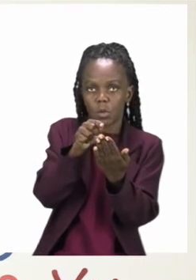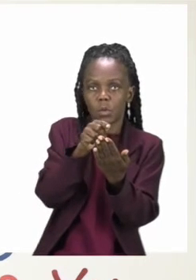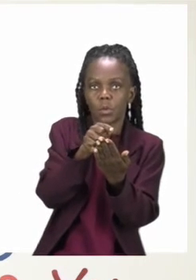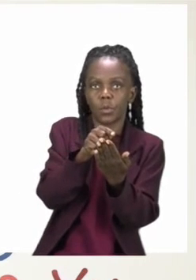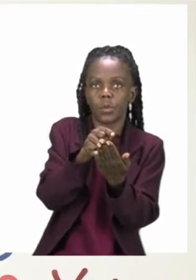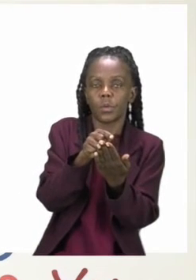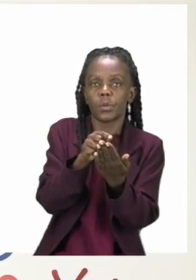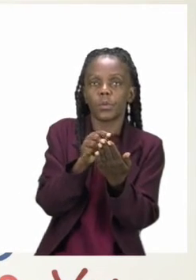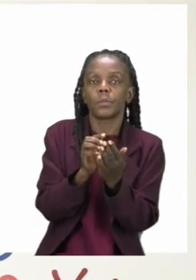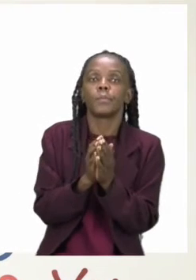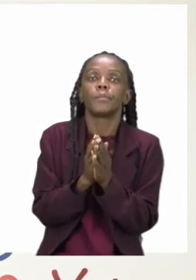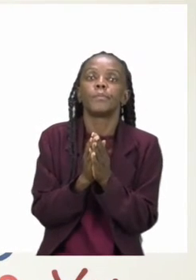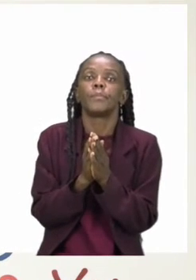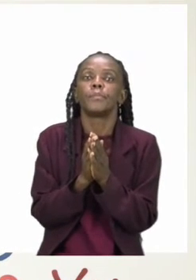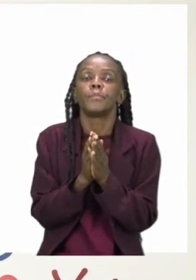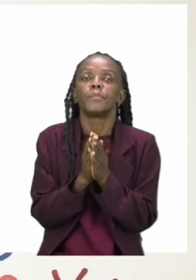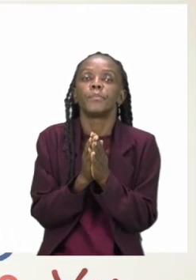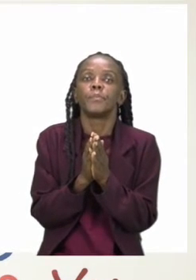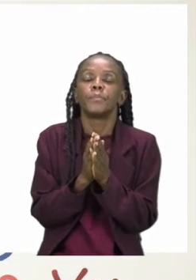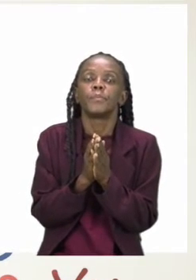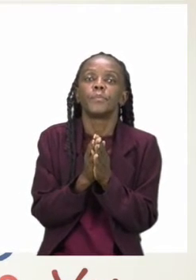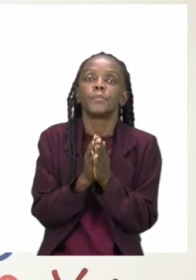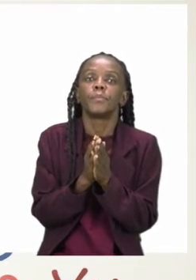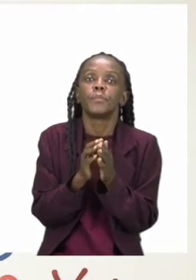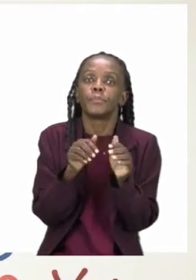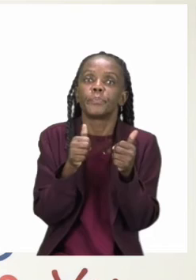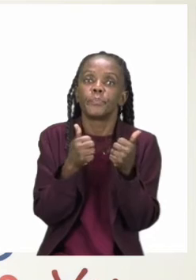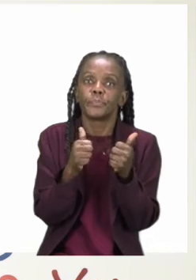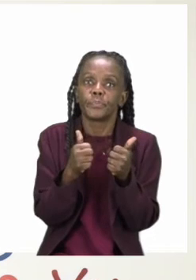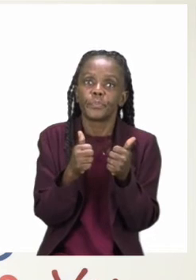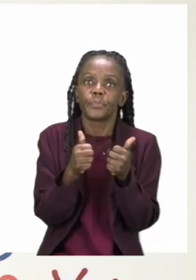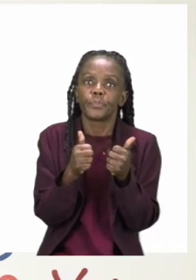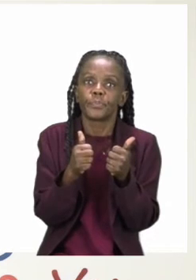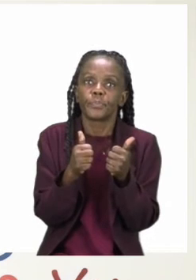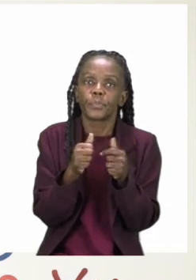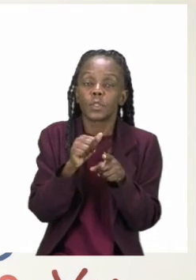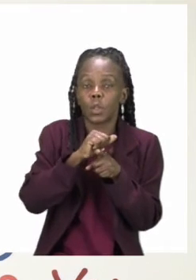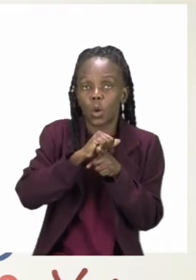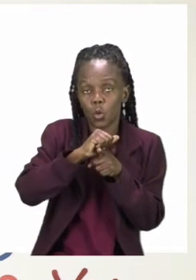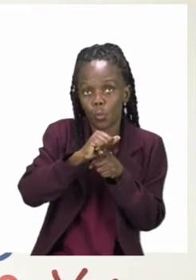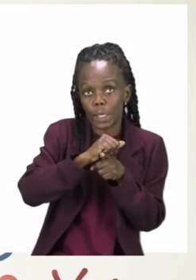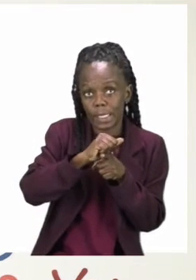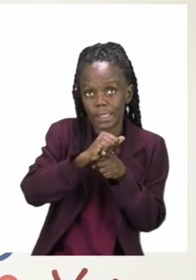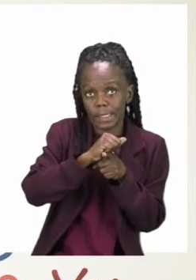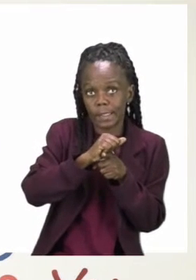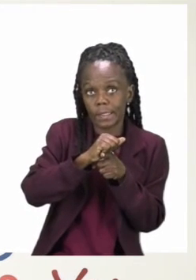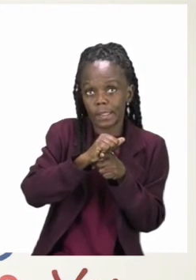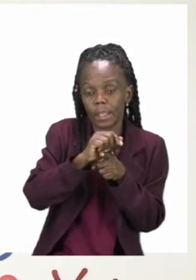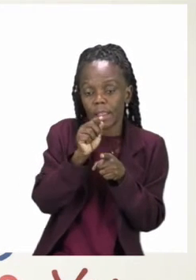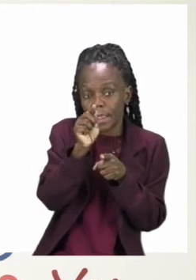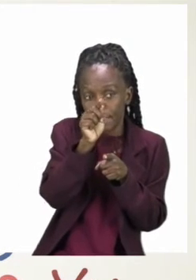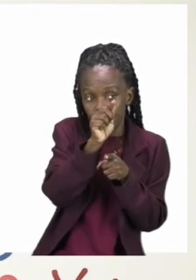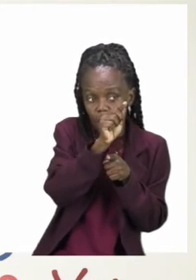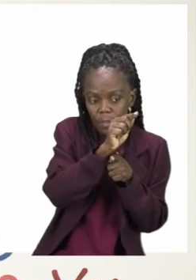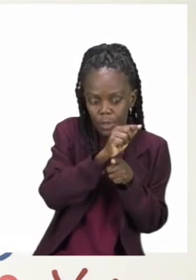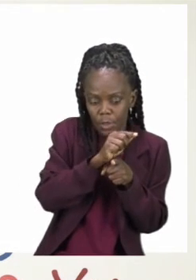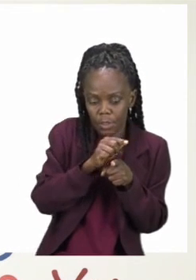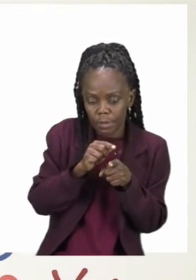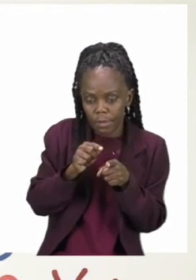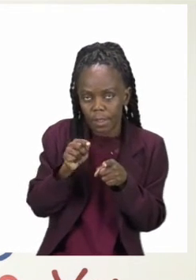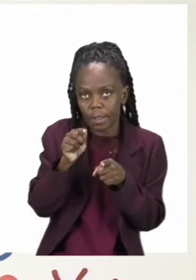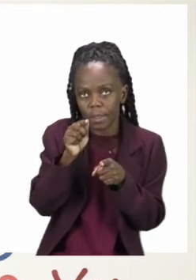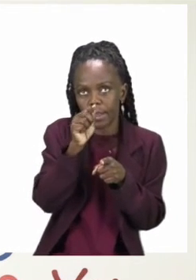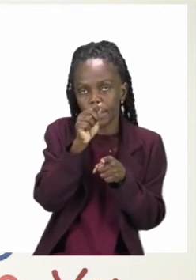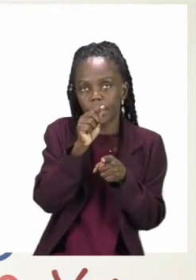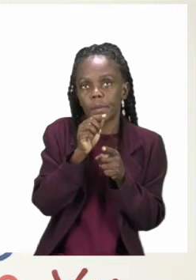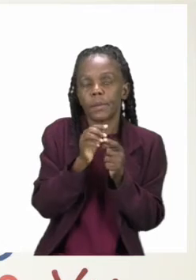Round. Very good. Now we can practice the tracing. So I would like you to start where the arrow